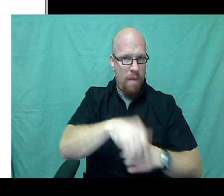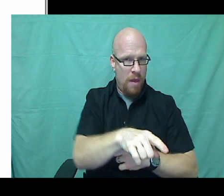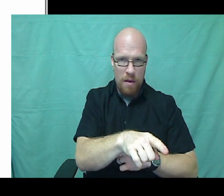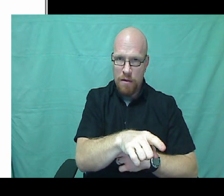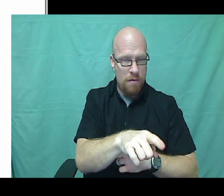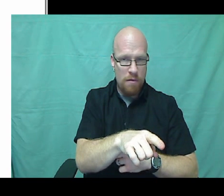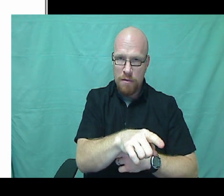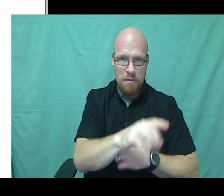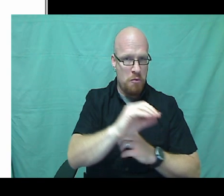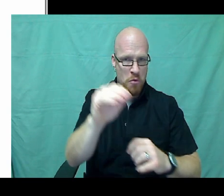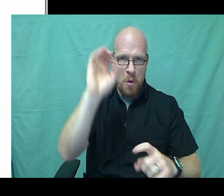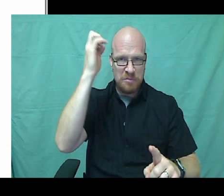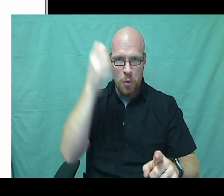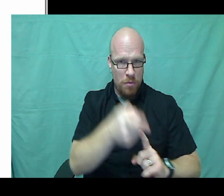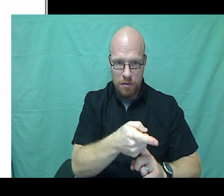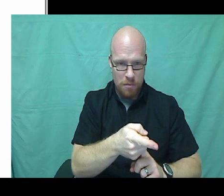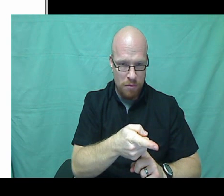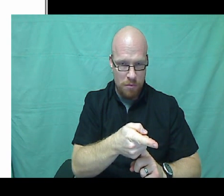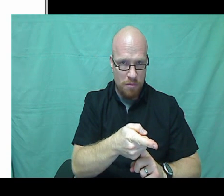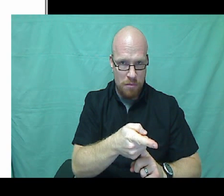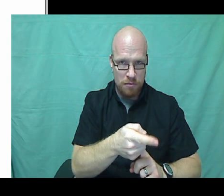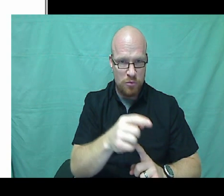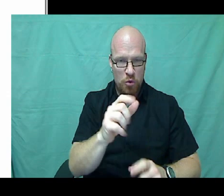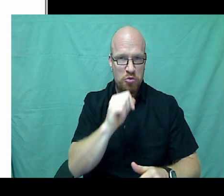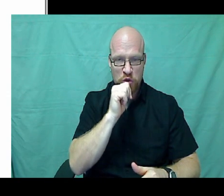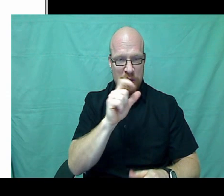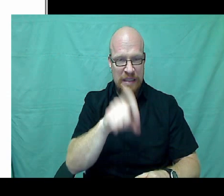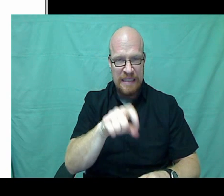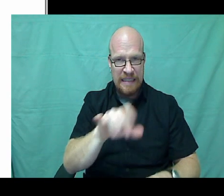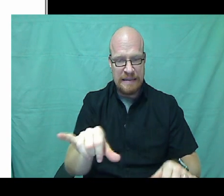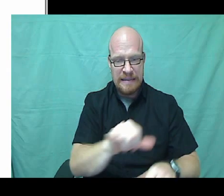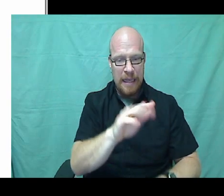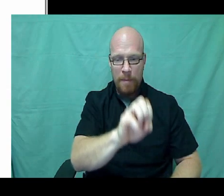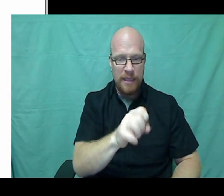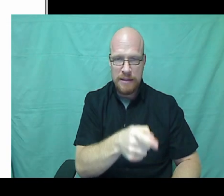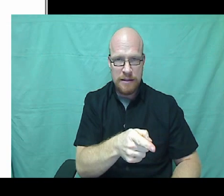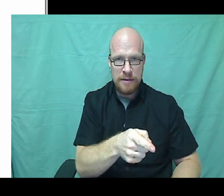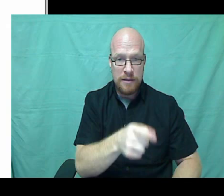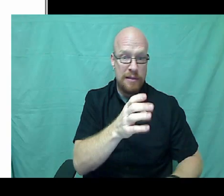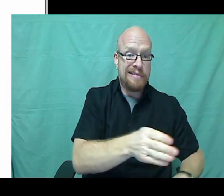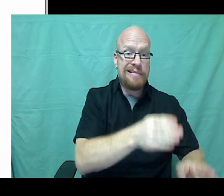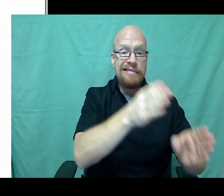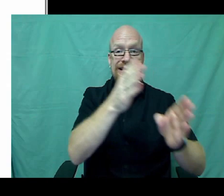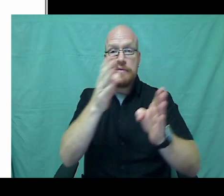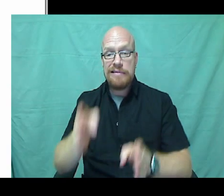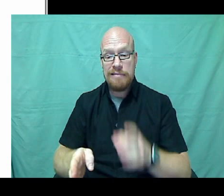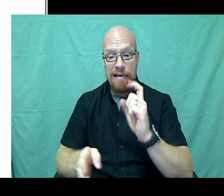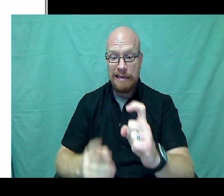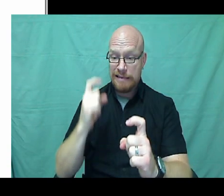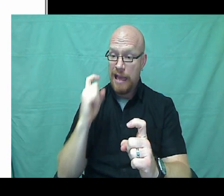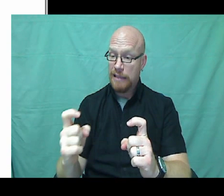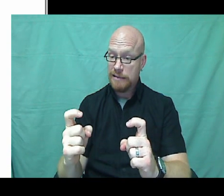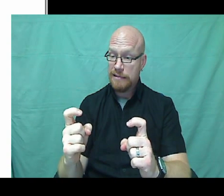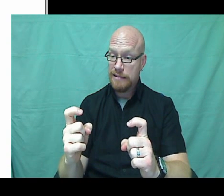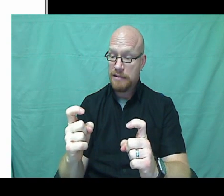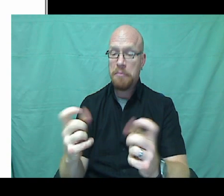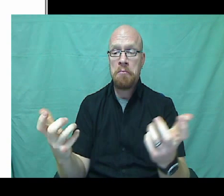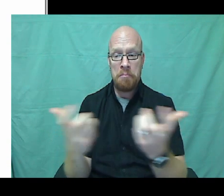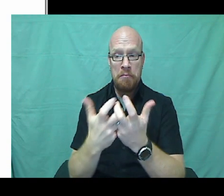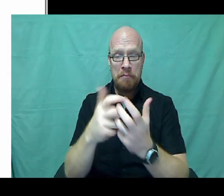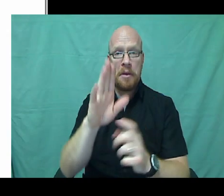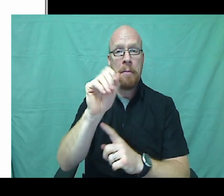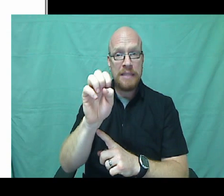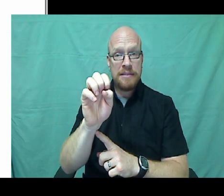have no powers, have no exponent associated with them. And they aren't the same base anyways. But we're looking at our x terms,